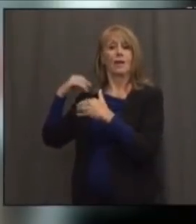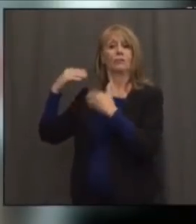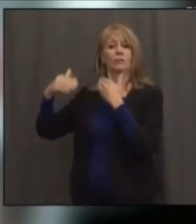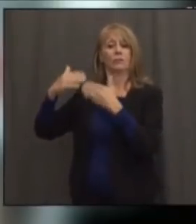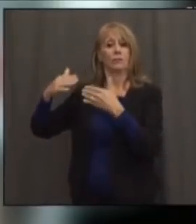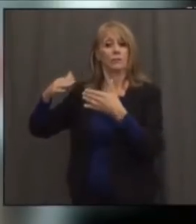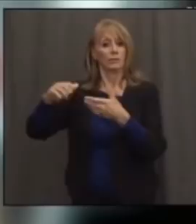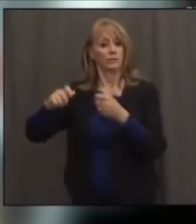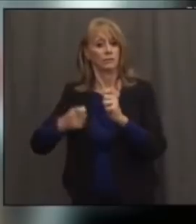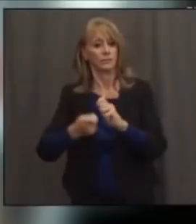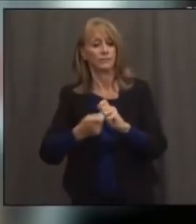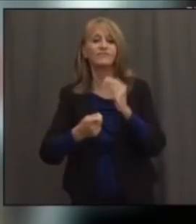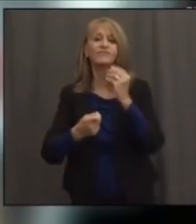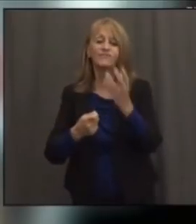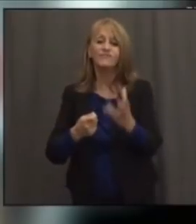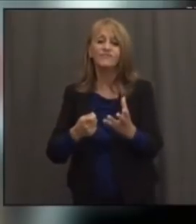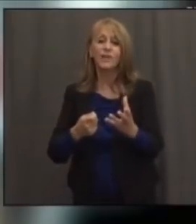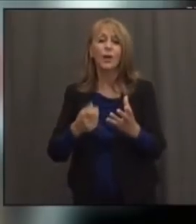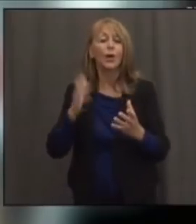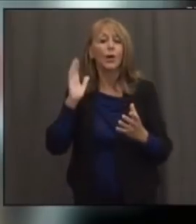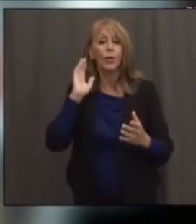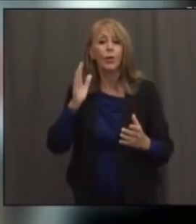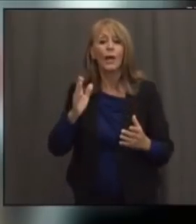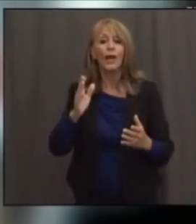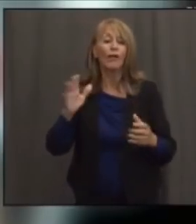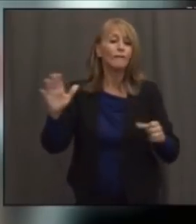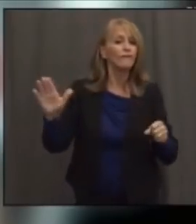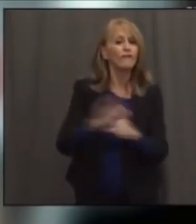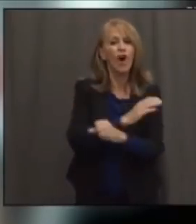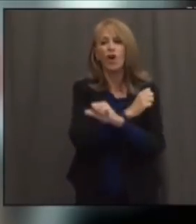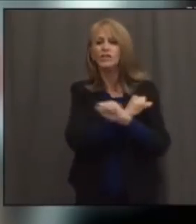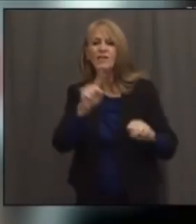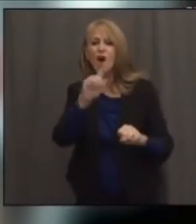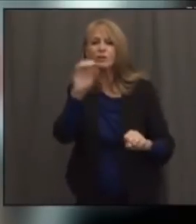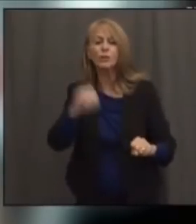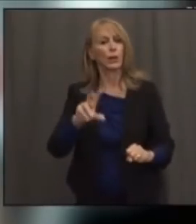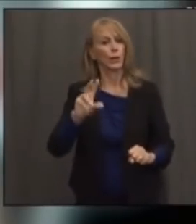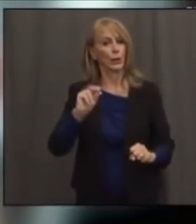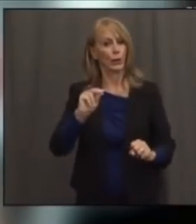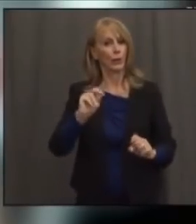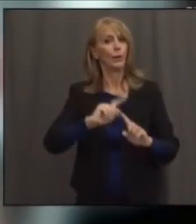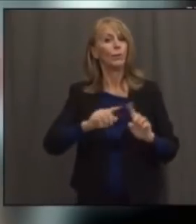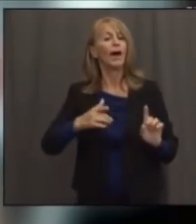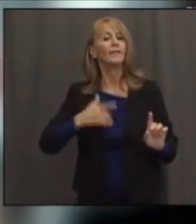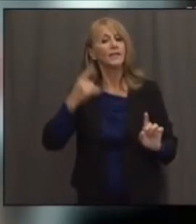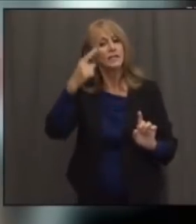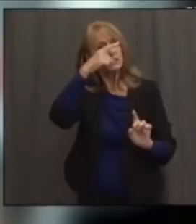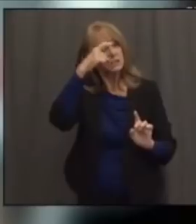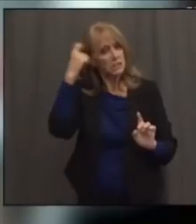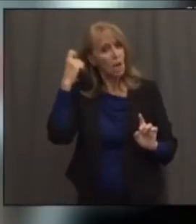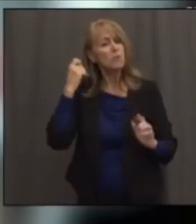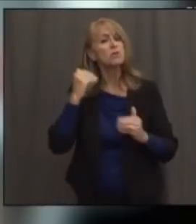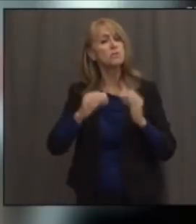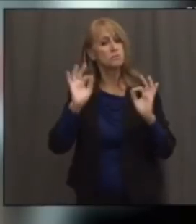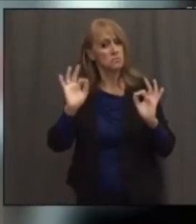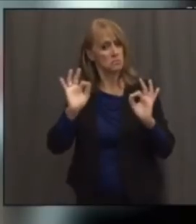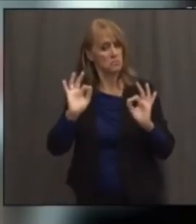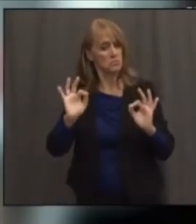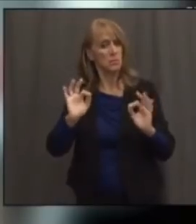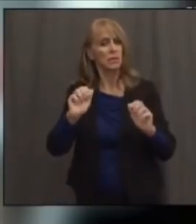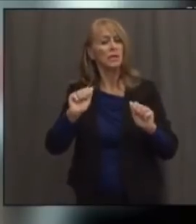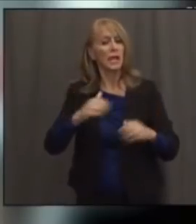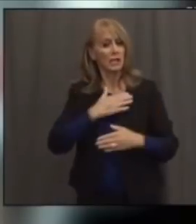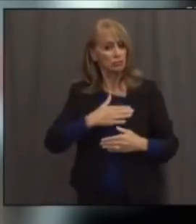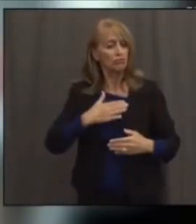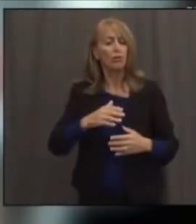The risk's going to persist, obviously, but I think that the summer is going to be relatively quiescent. I think we're going to have an enjoyable summer with very